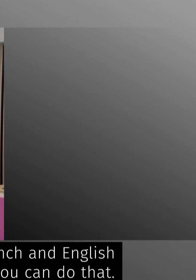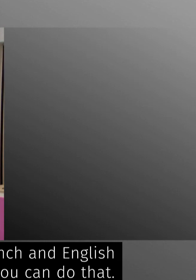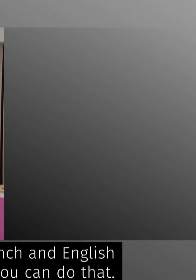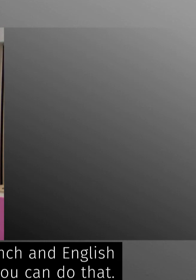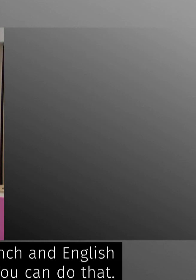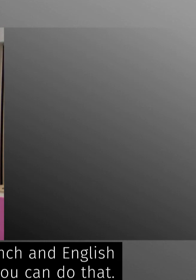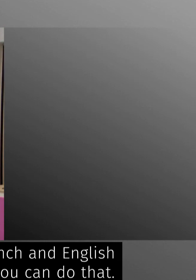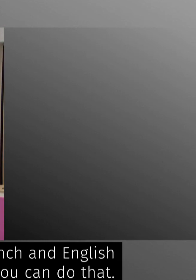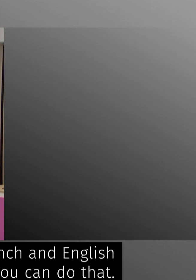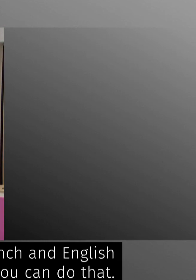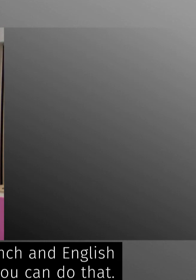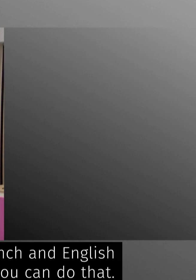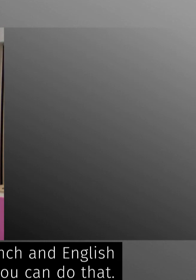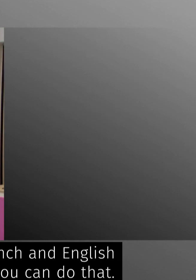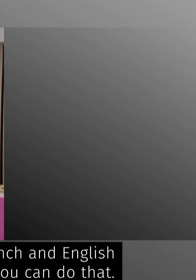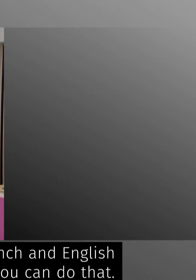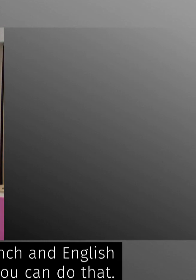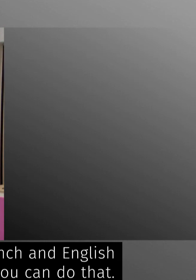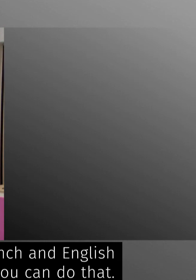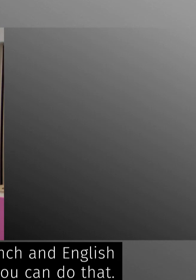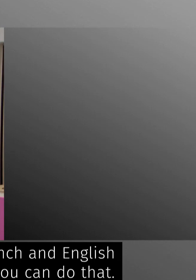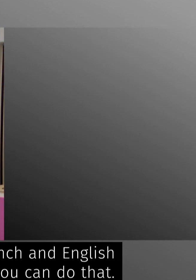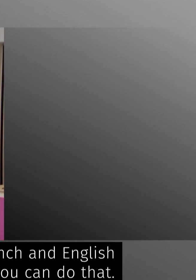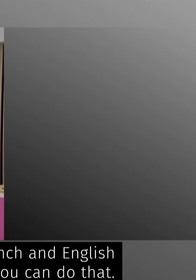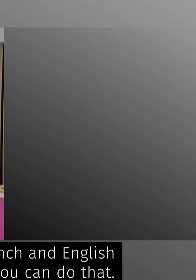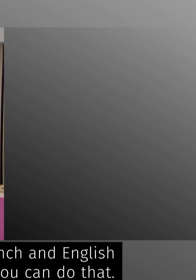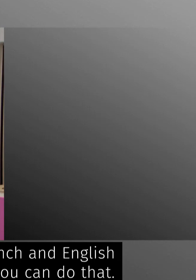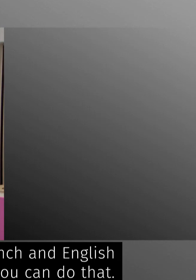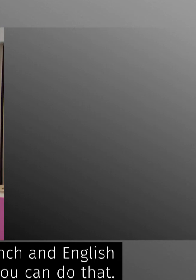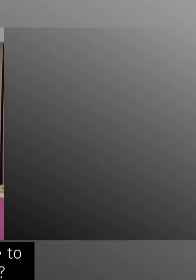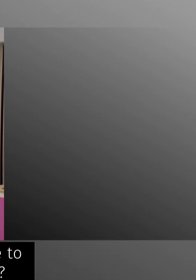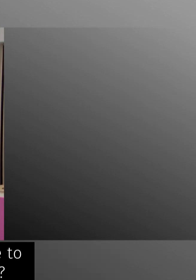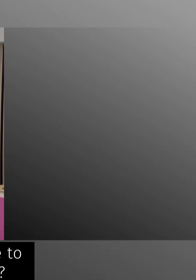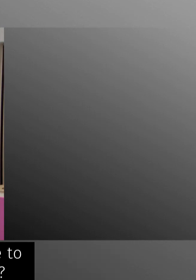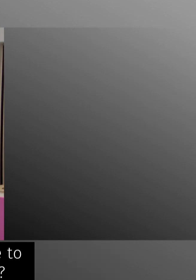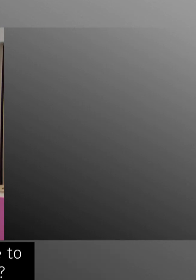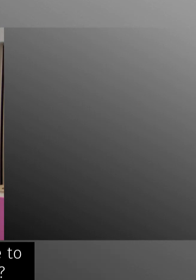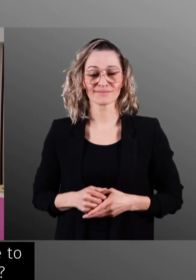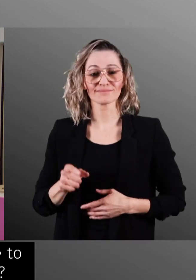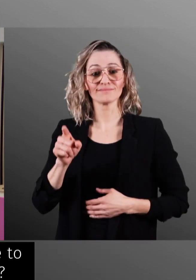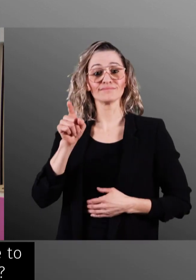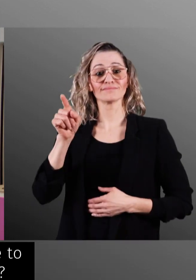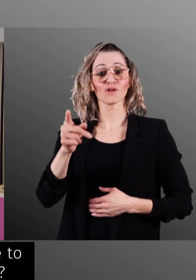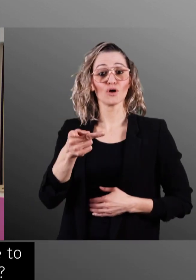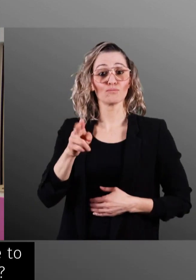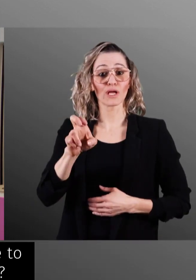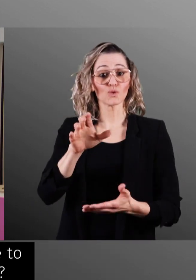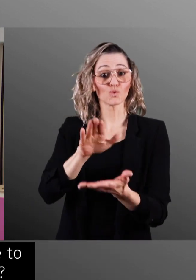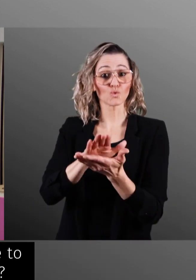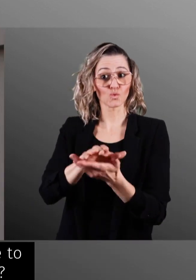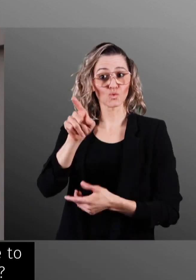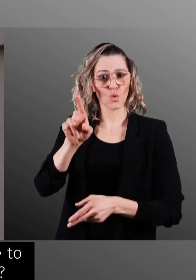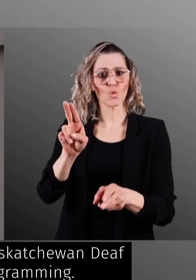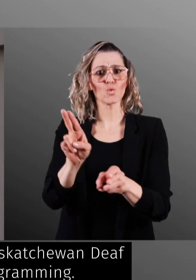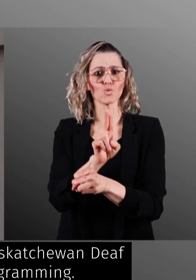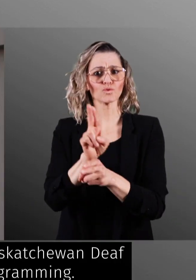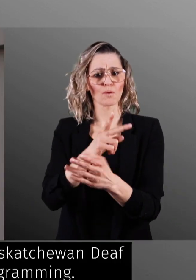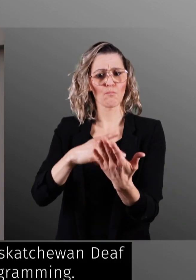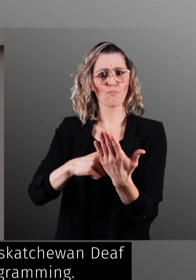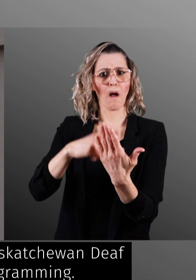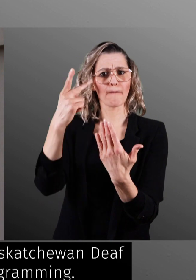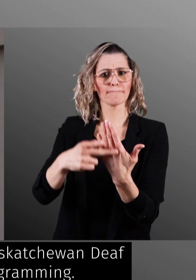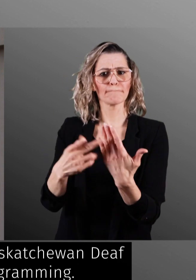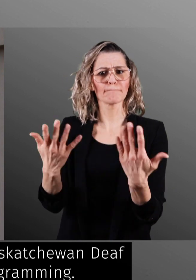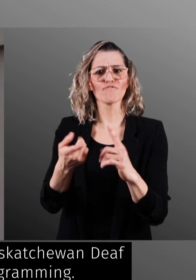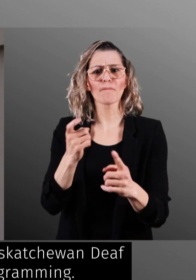might know Cree and English. Even any kid can do that, and why not have that exposure to American Sign Language? The preschool is